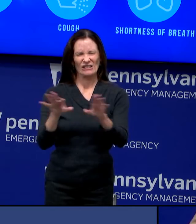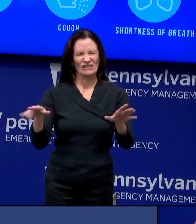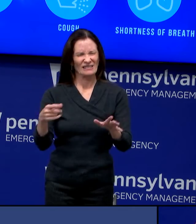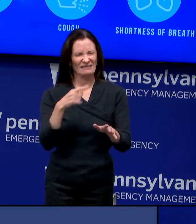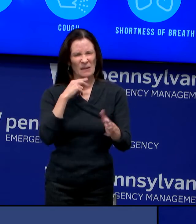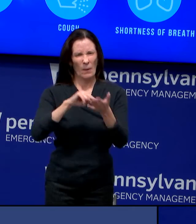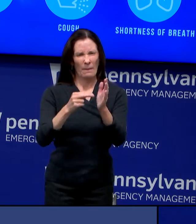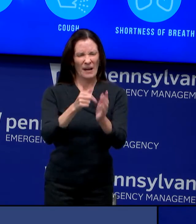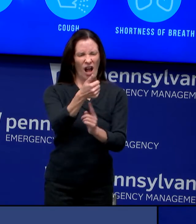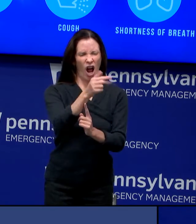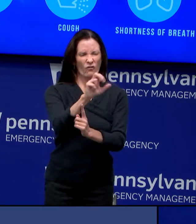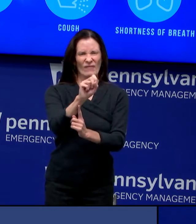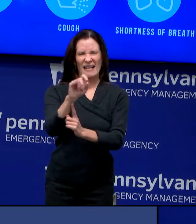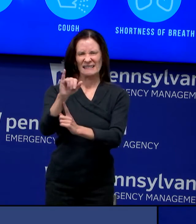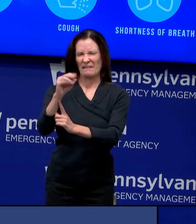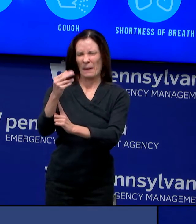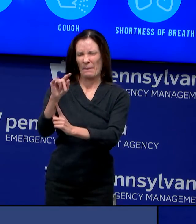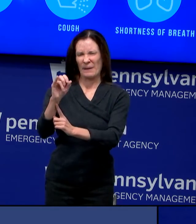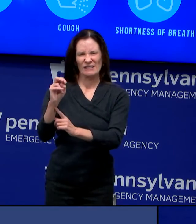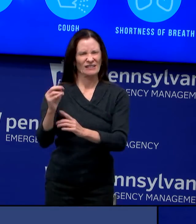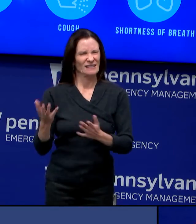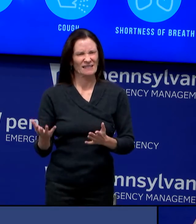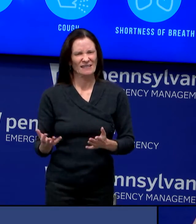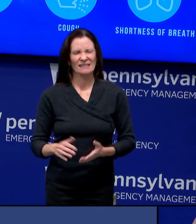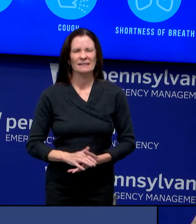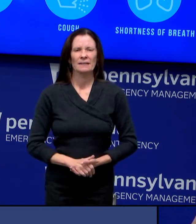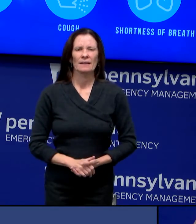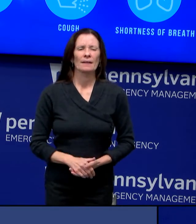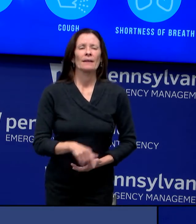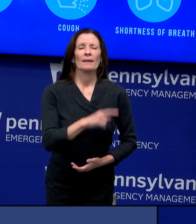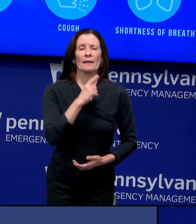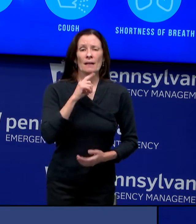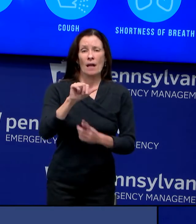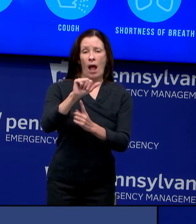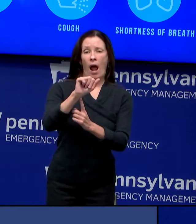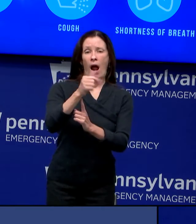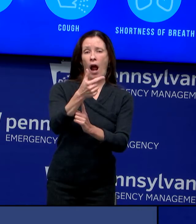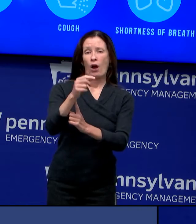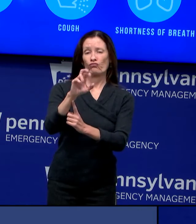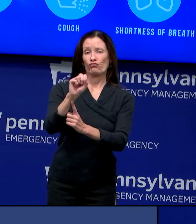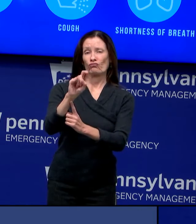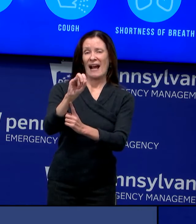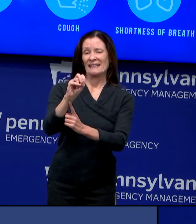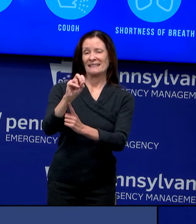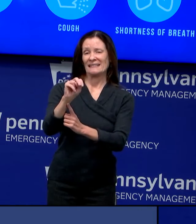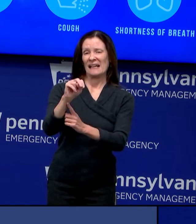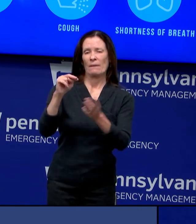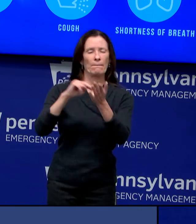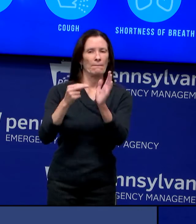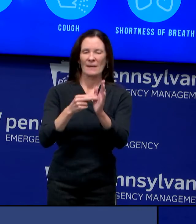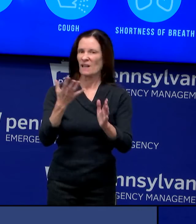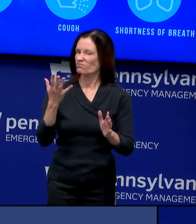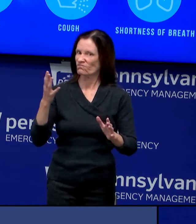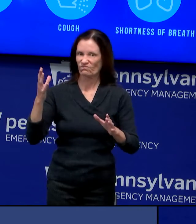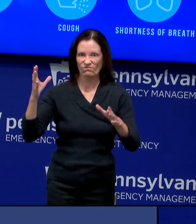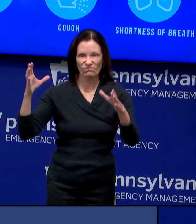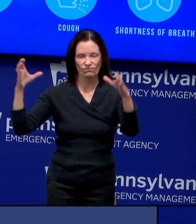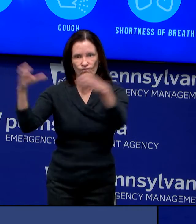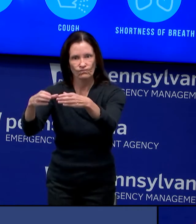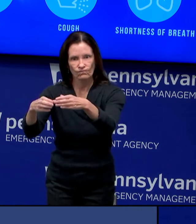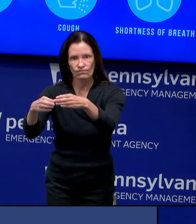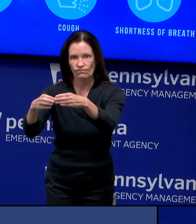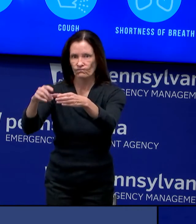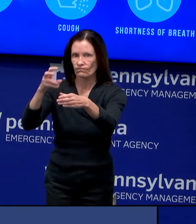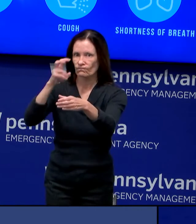containment strategy, when a region goes from red to yellow, will mean doing exactly what I've been describing. It'll be watching for